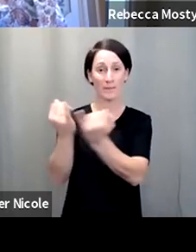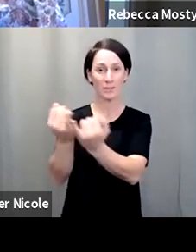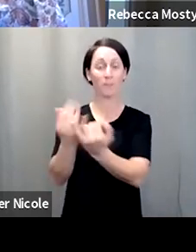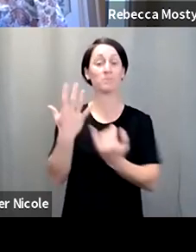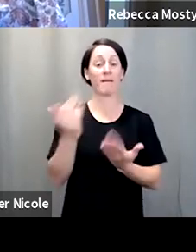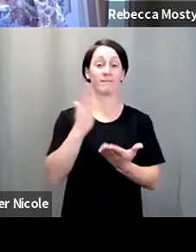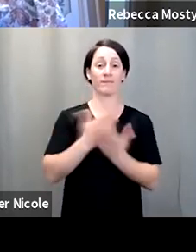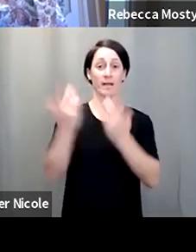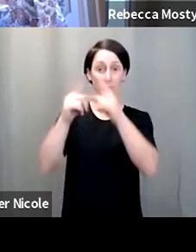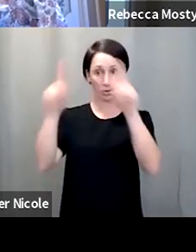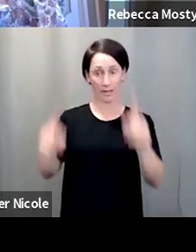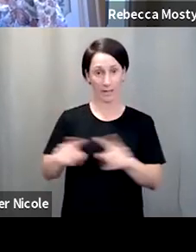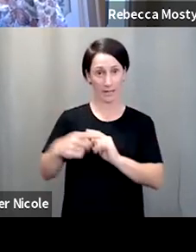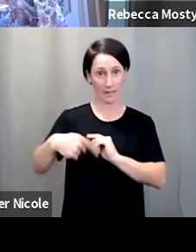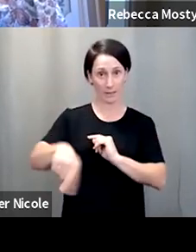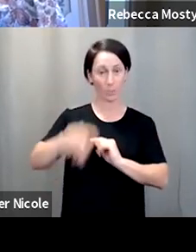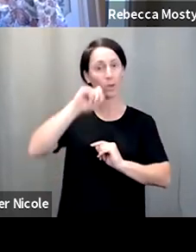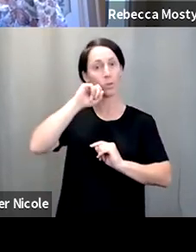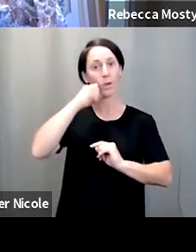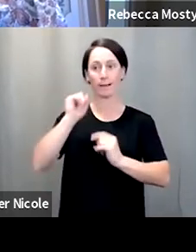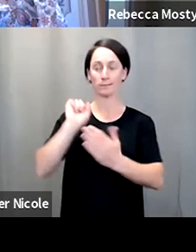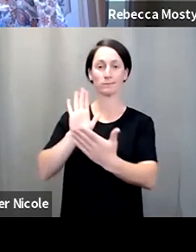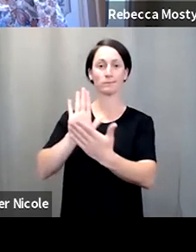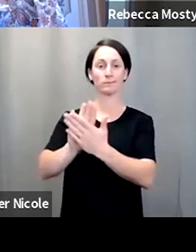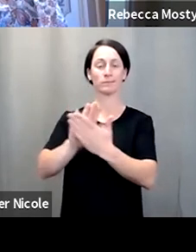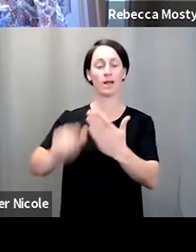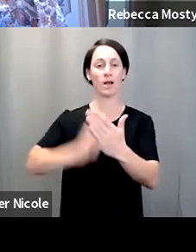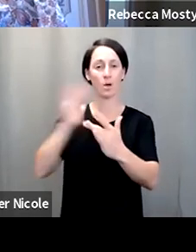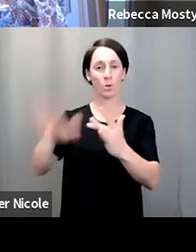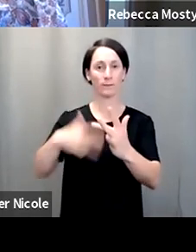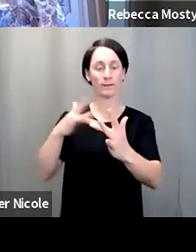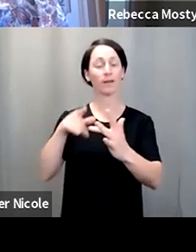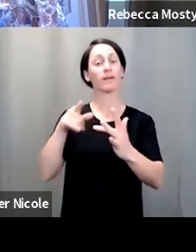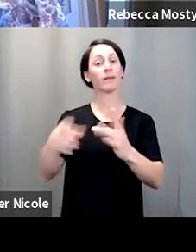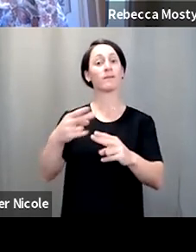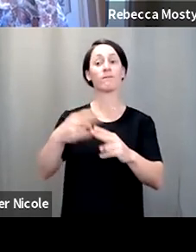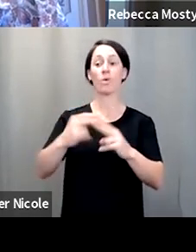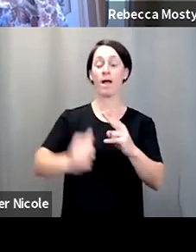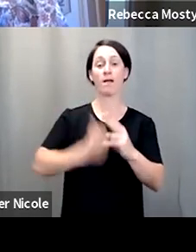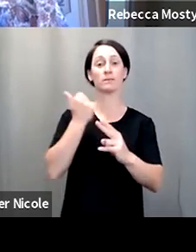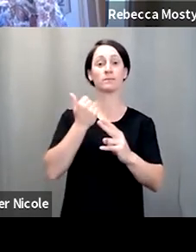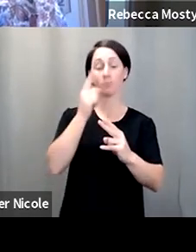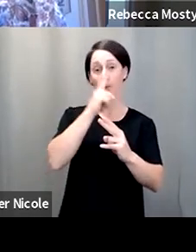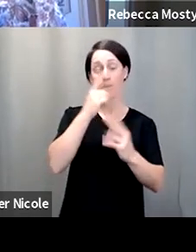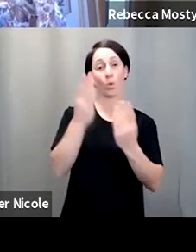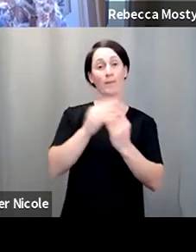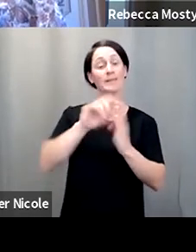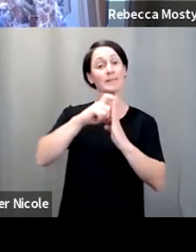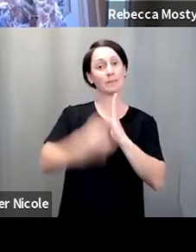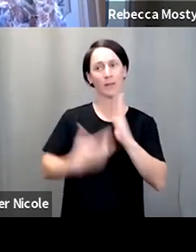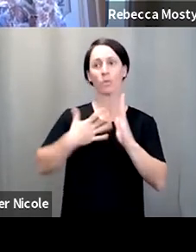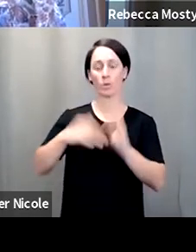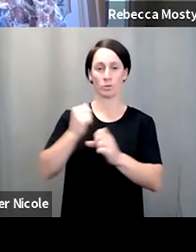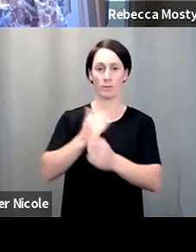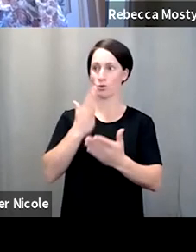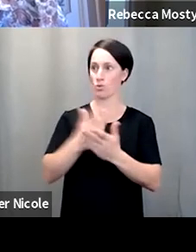week. So that's about bringing disabled audiences back to events. And it's actually one of our most interesting fact sheets to date,